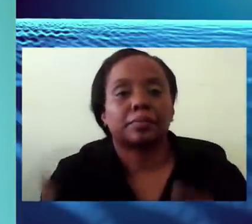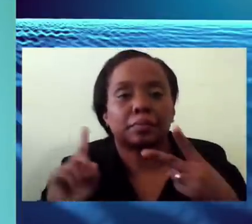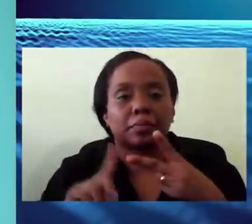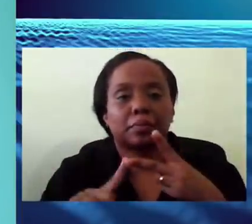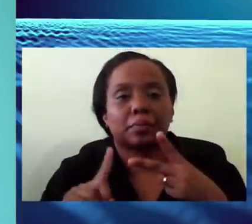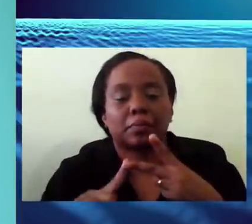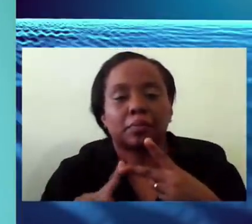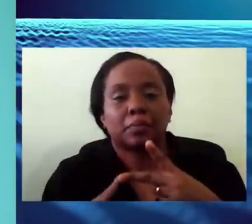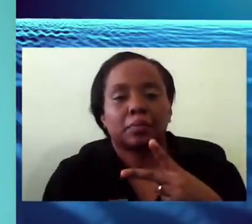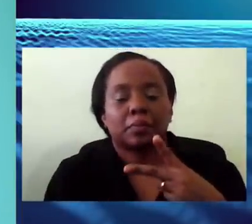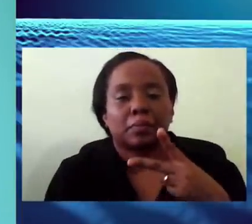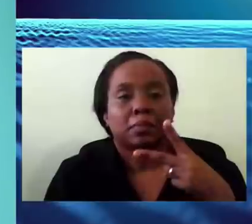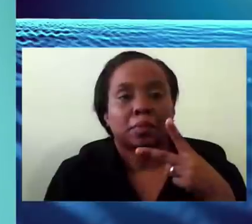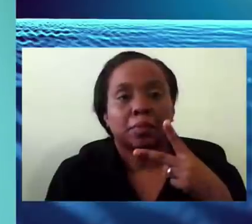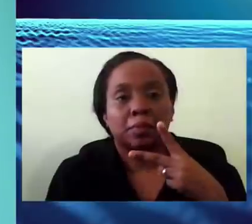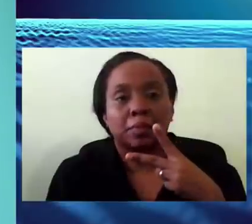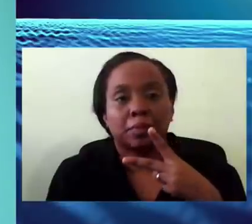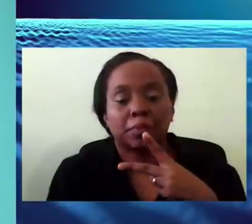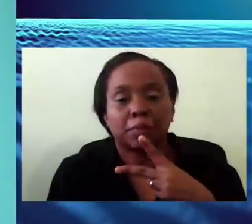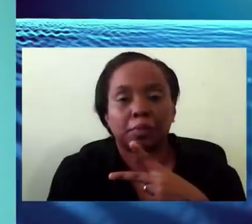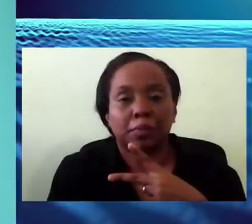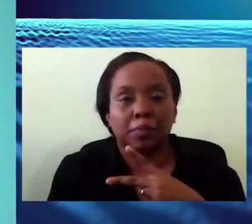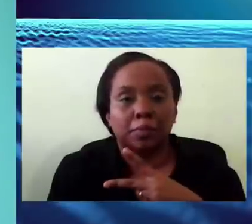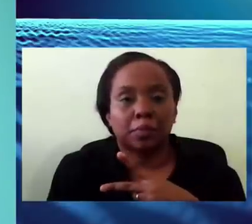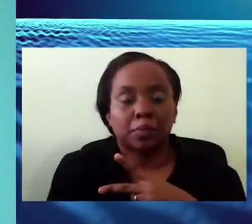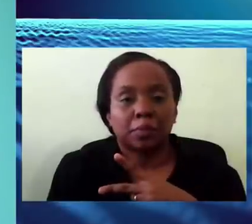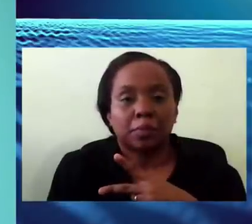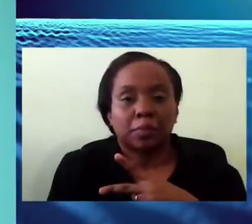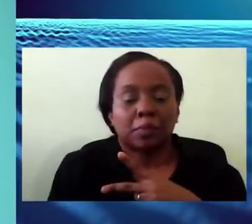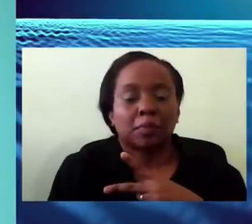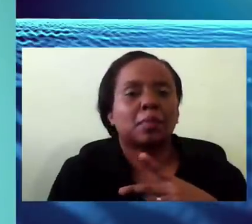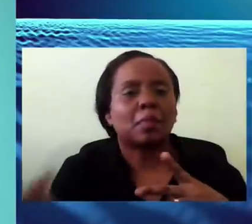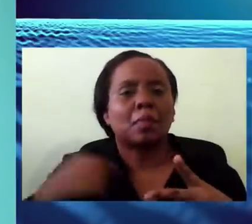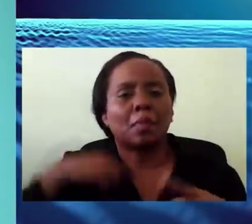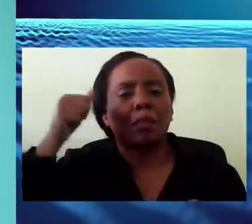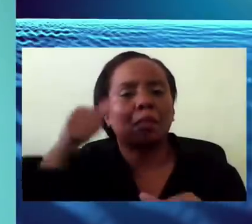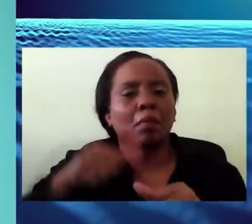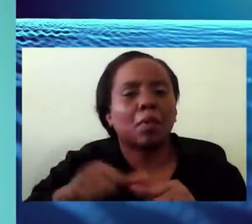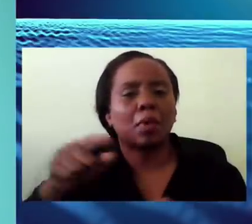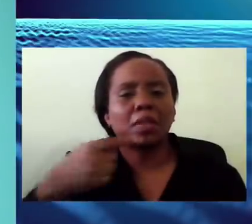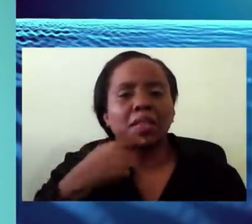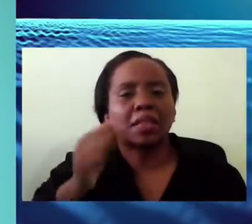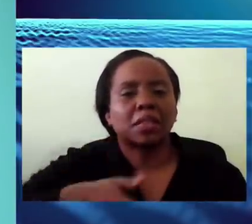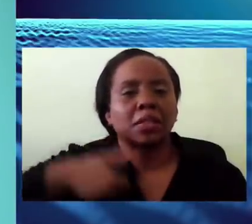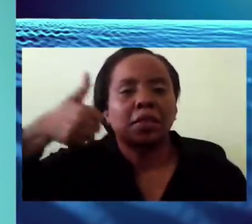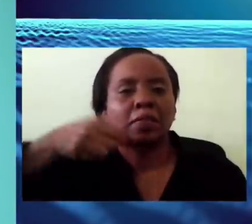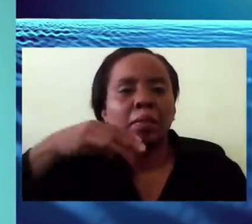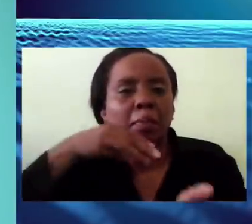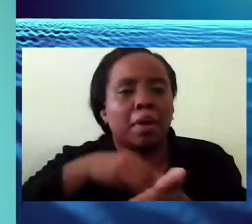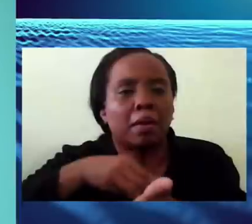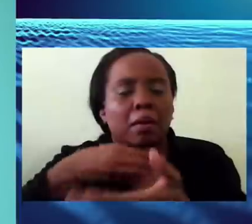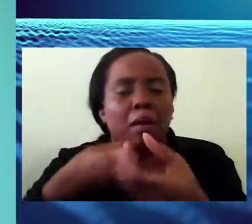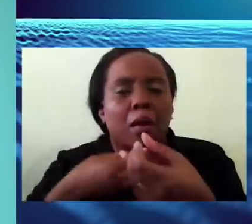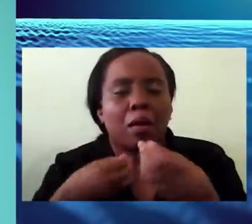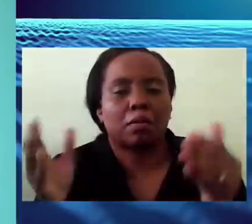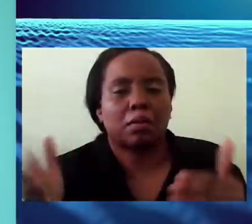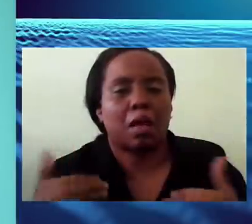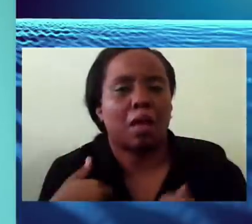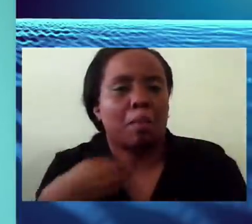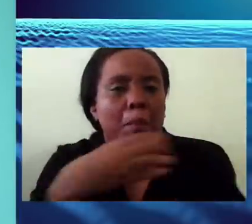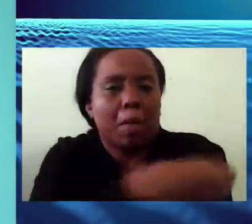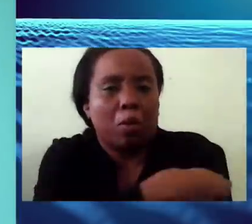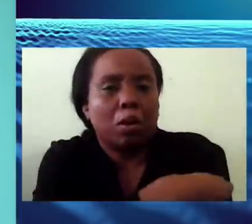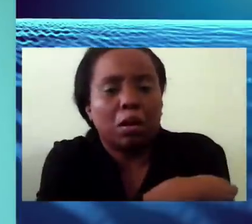for you, Minister, is I remember you saying that the Chief Medical Officer of Barbados has particular power within the framework